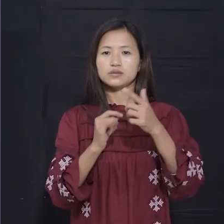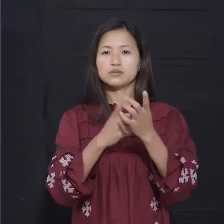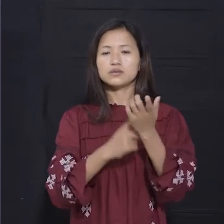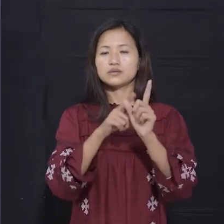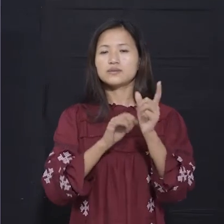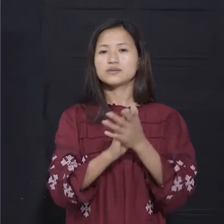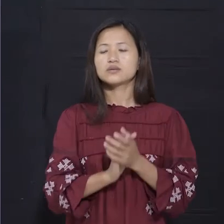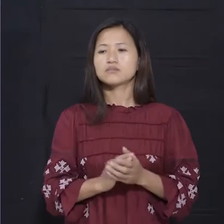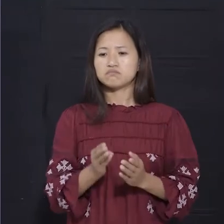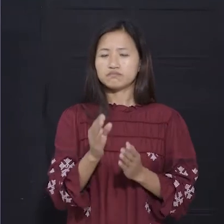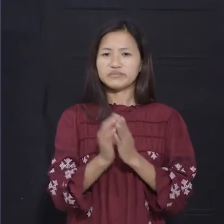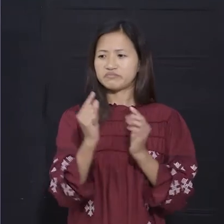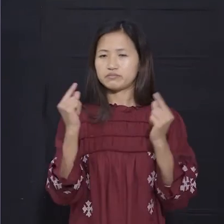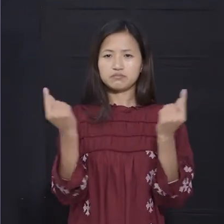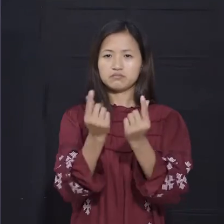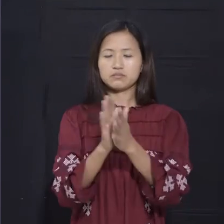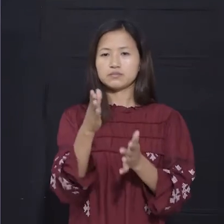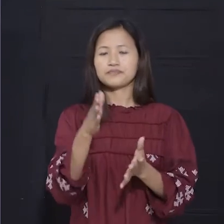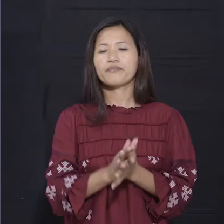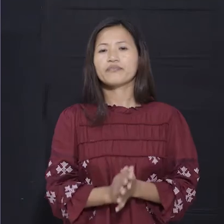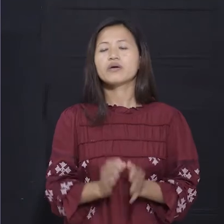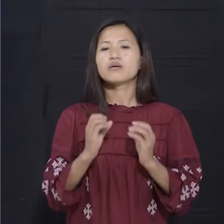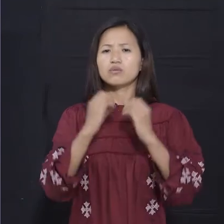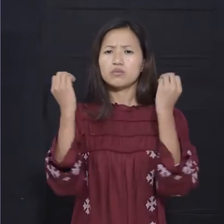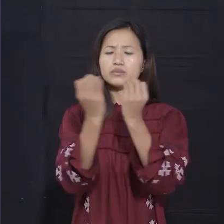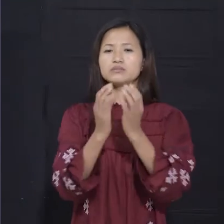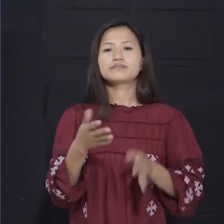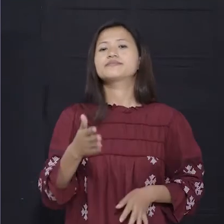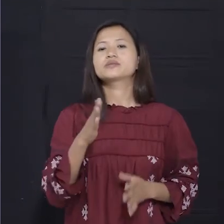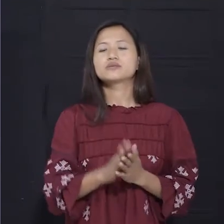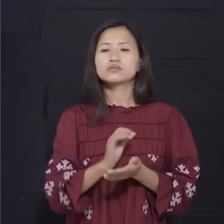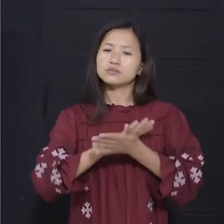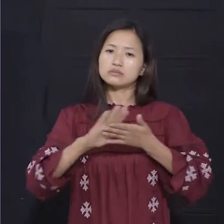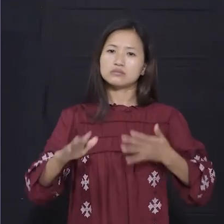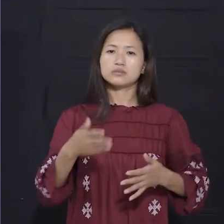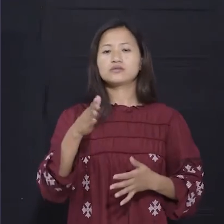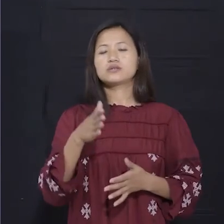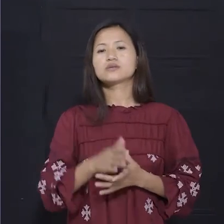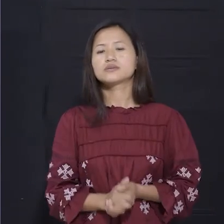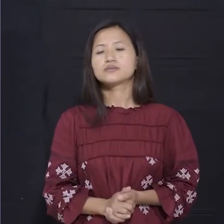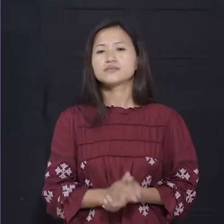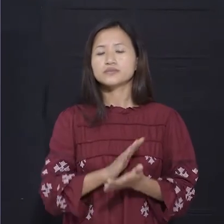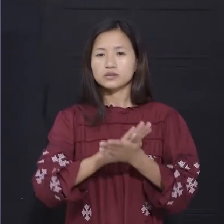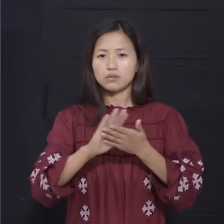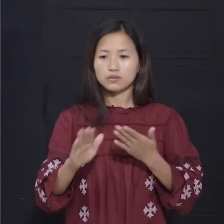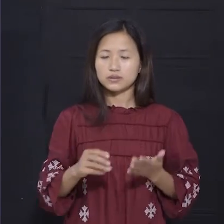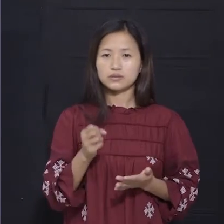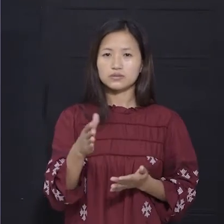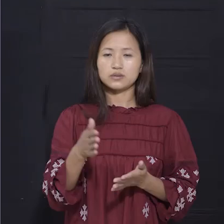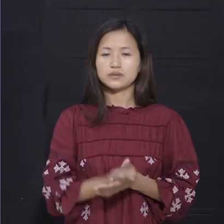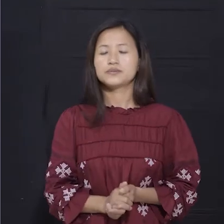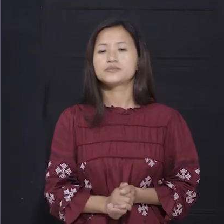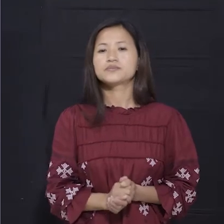the non-unity and non-cooperation, the Gupta dynasty also declined. All right. So those are the reasons for the decline